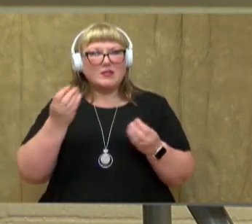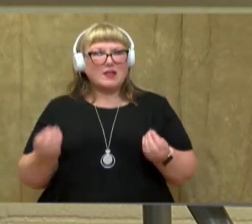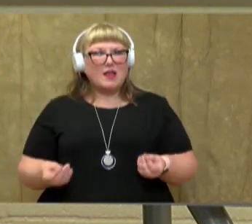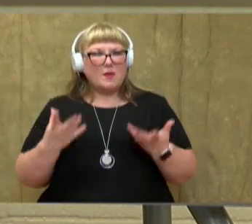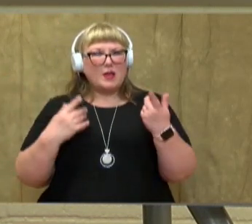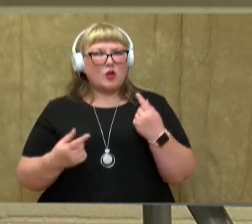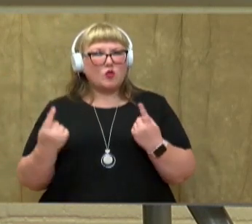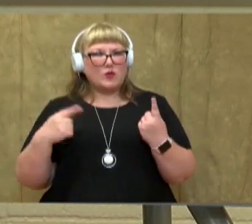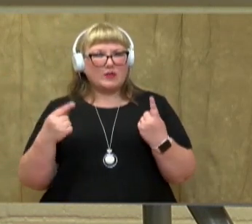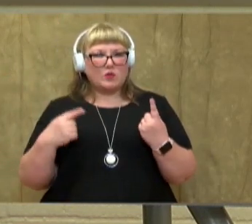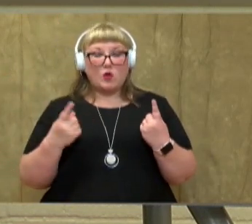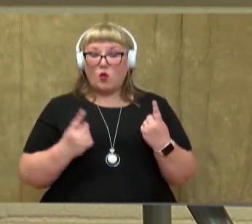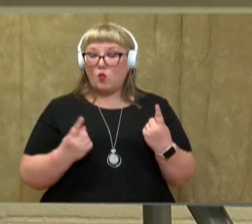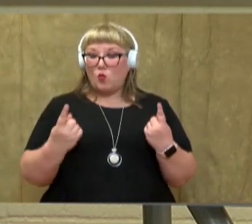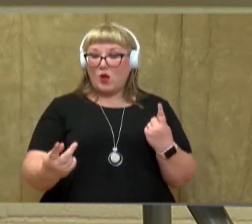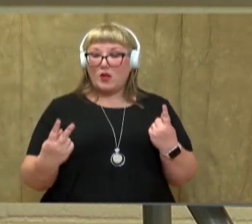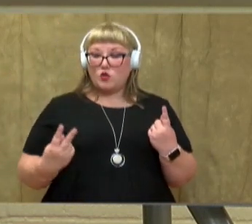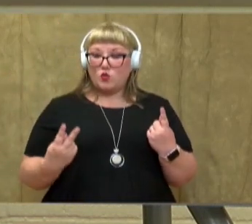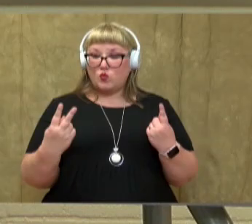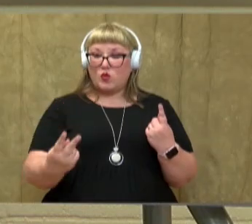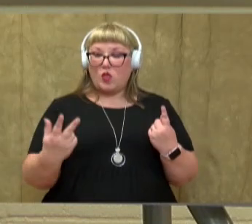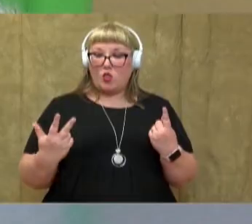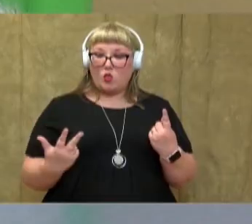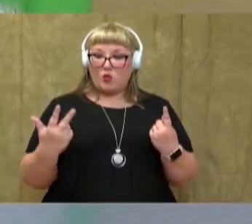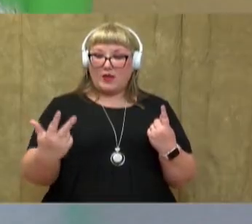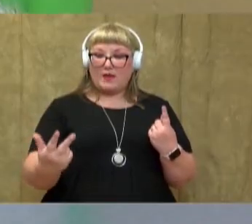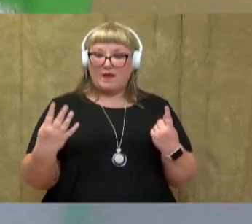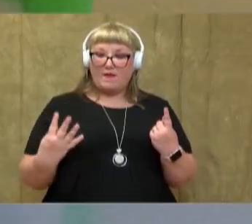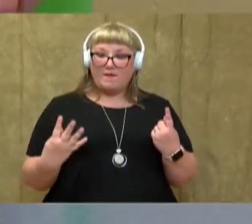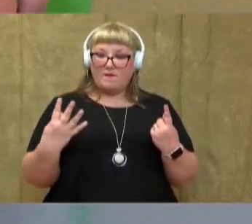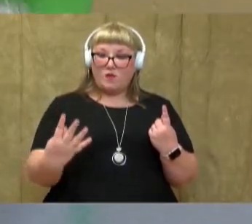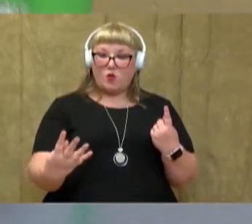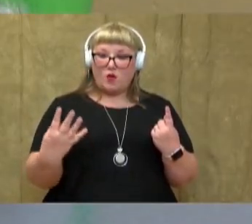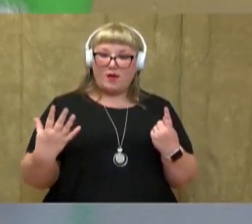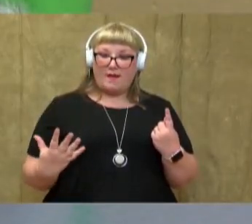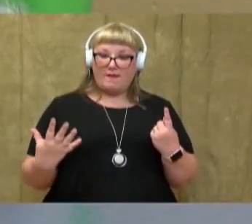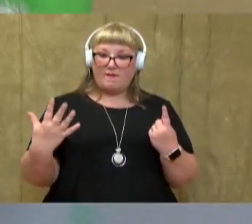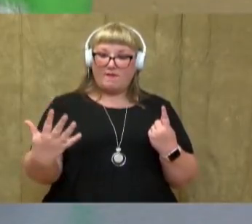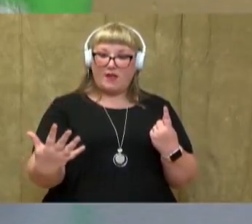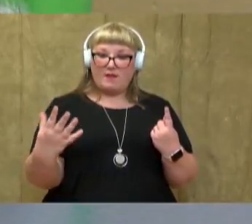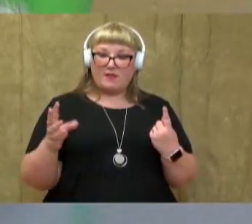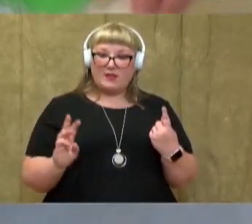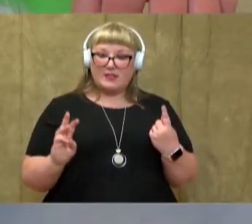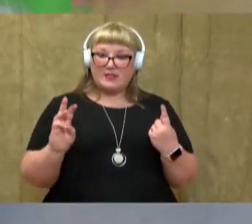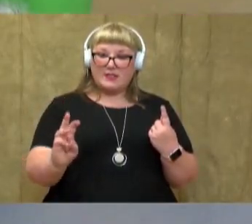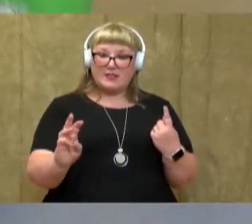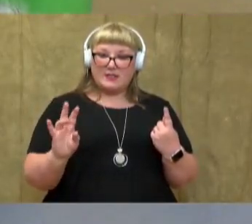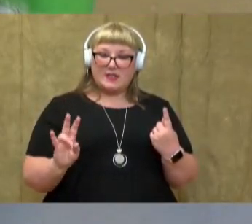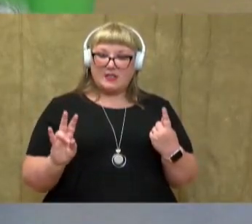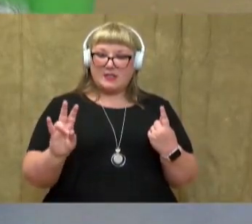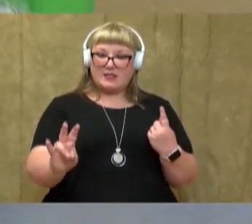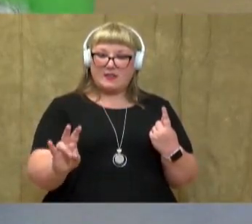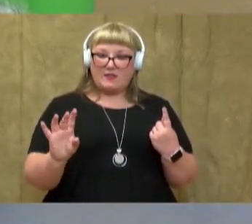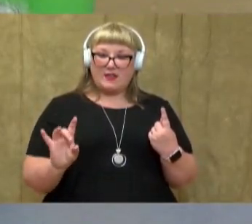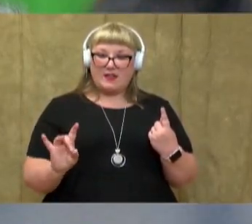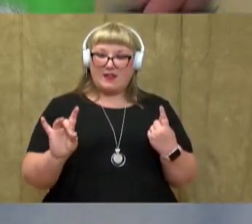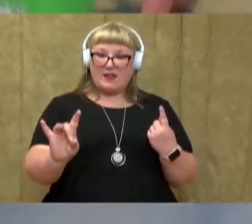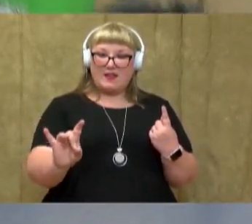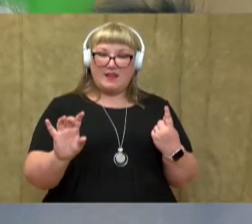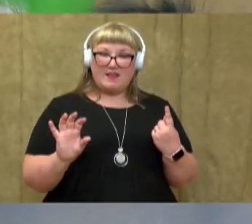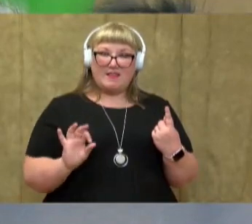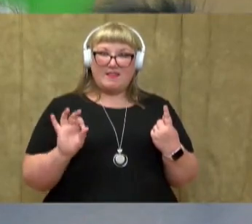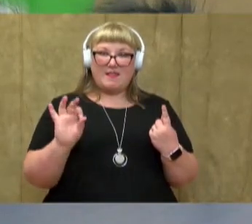green basket. 1, 2, 3, 4, 5, 6,